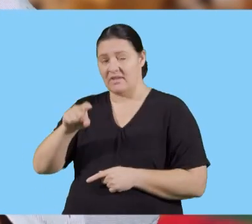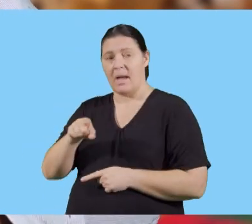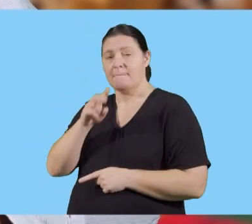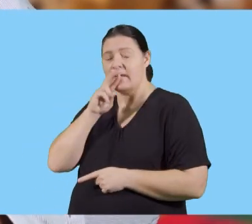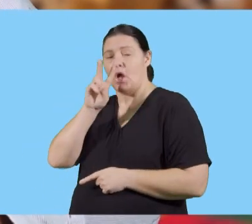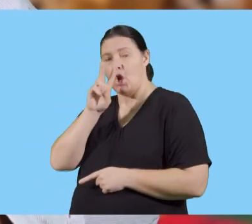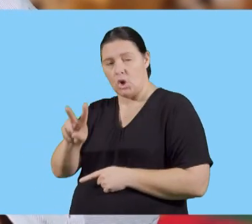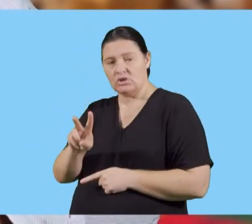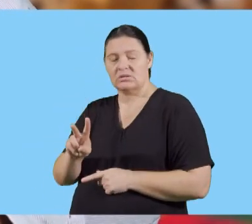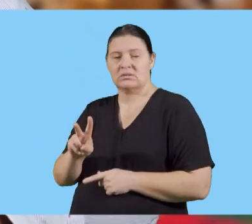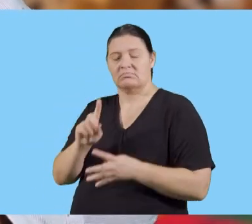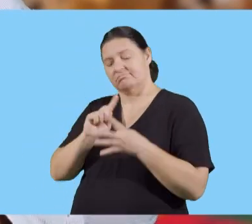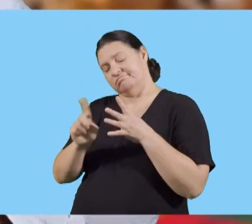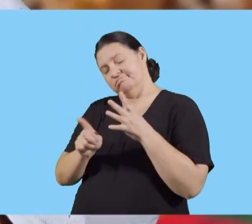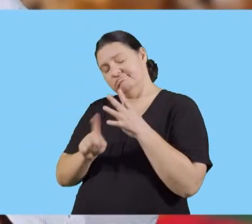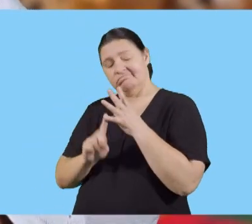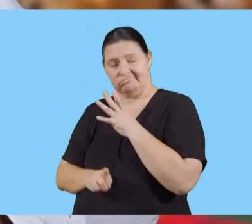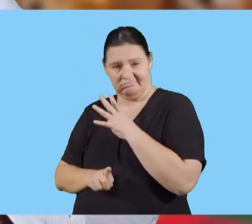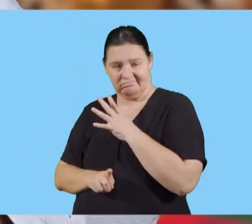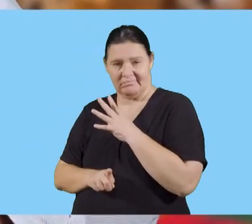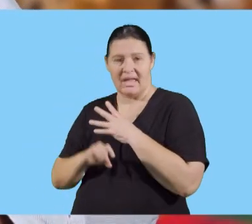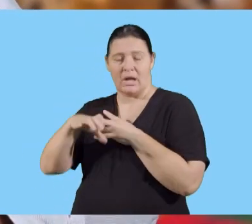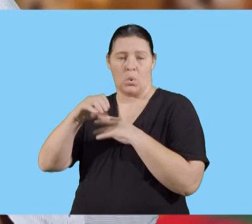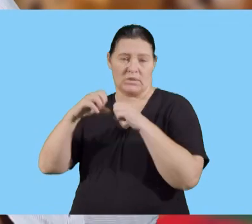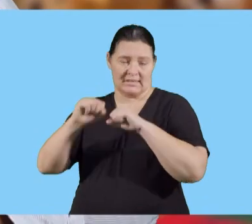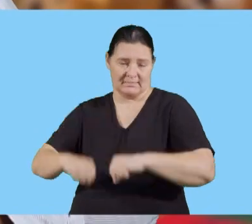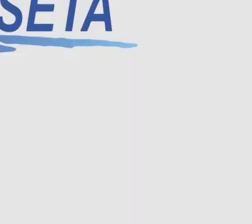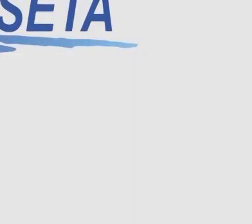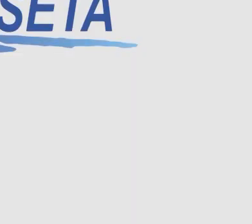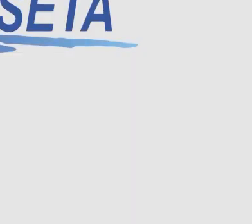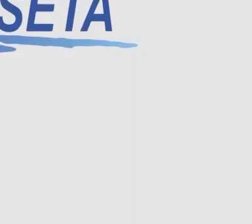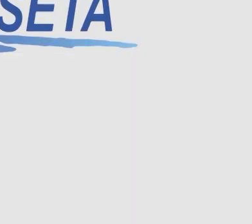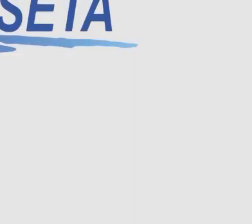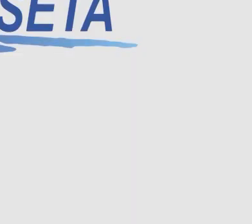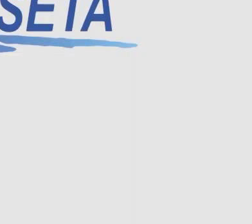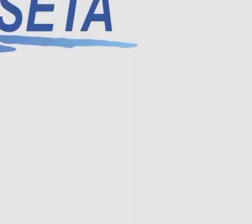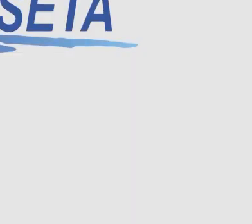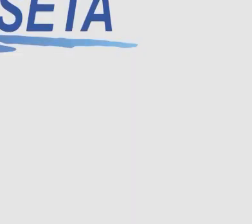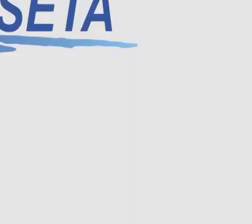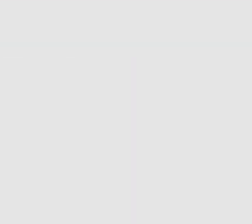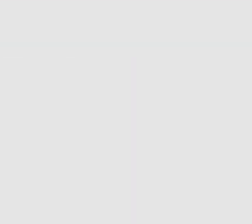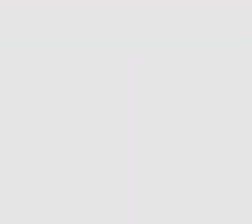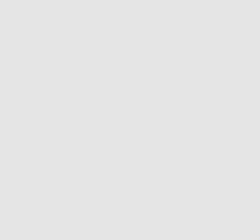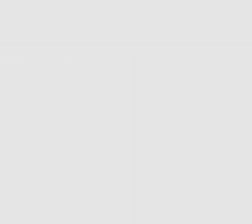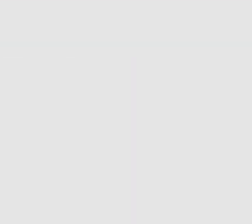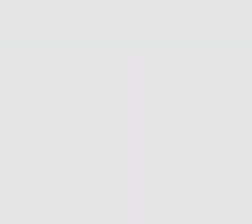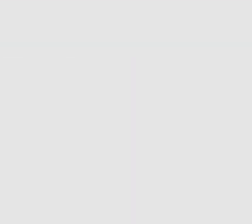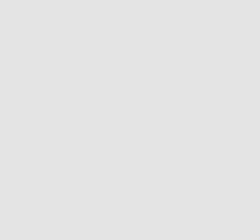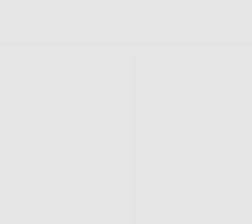today. Thank you for watching, and I'll see you next time.